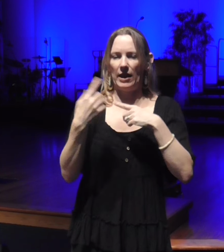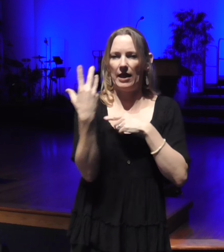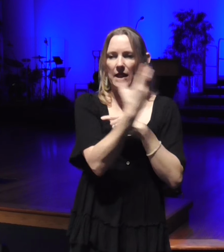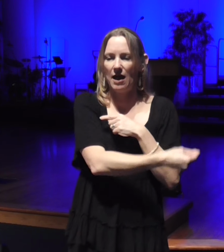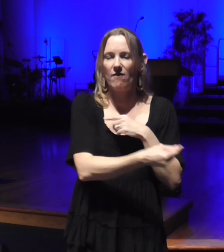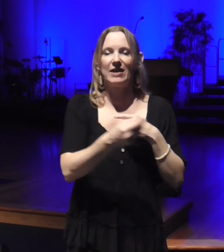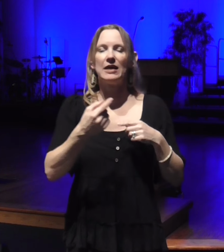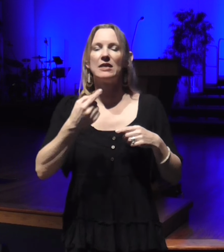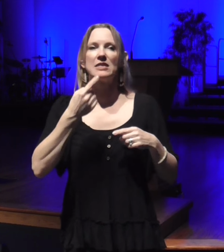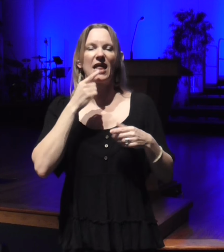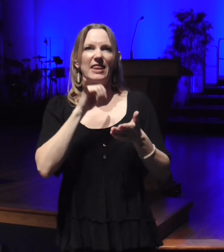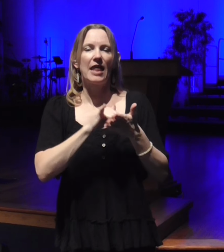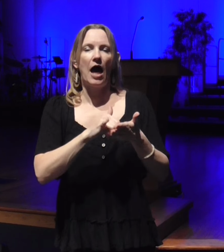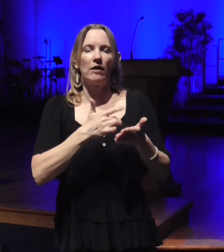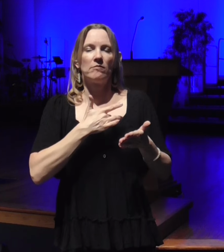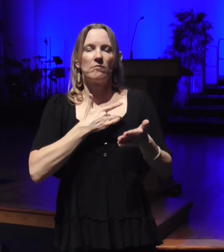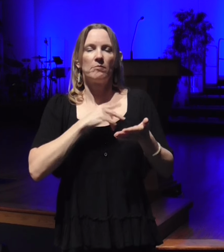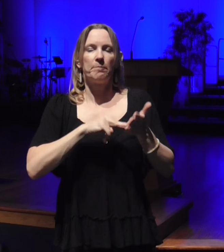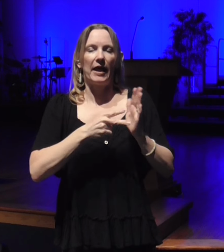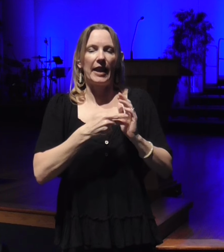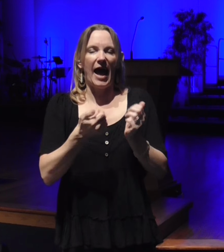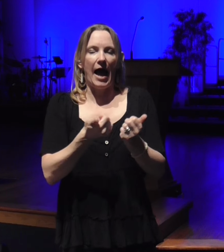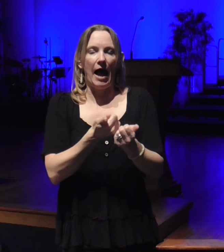that that meant everything to him.